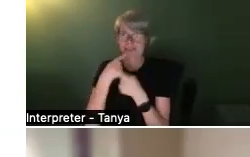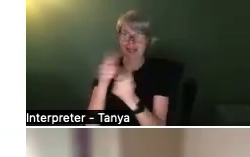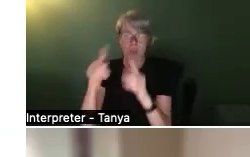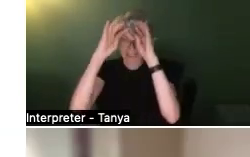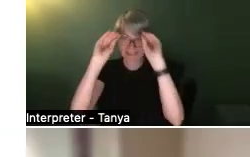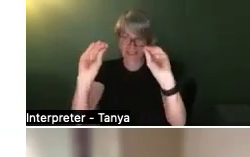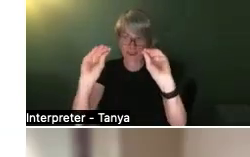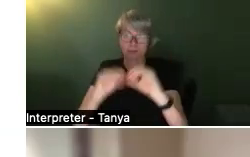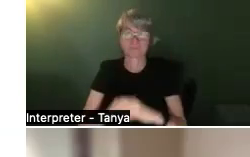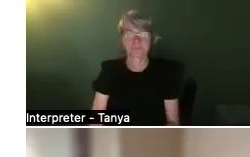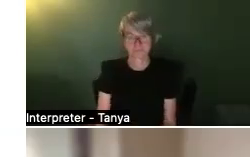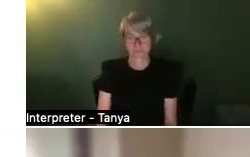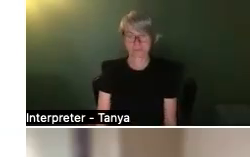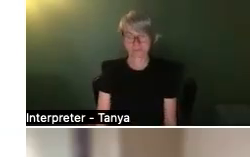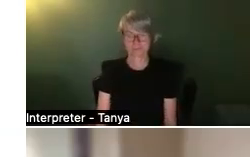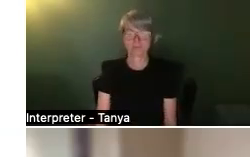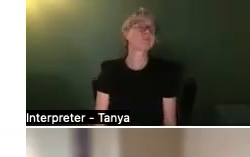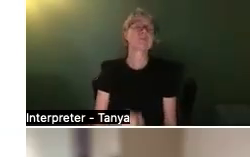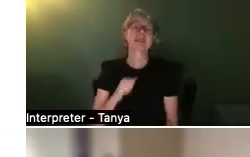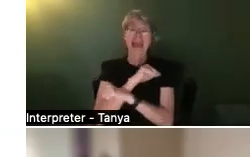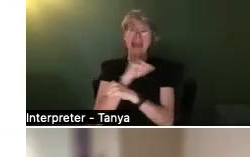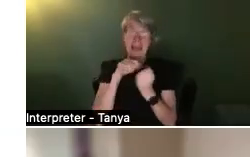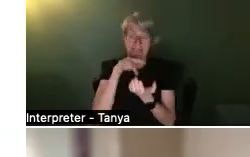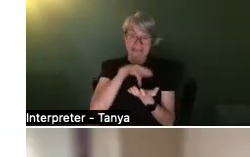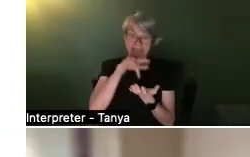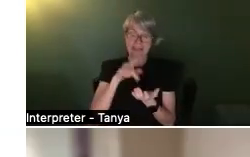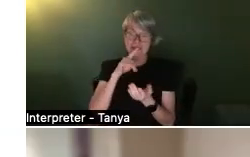is one of the recommendations from the National Centre's position statement.